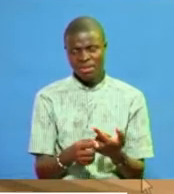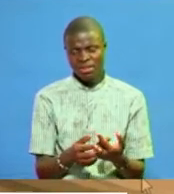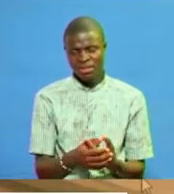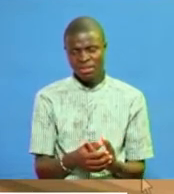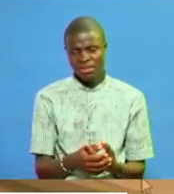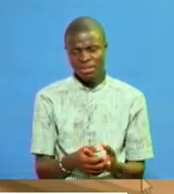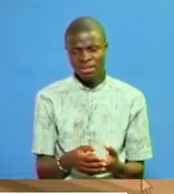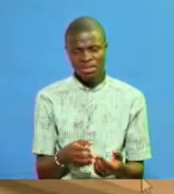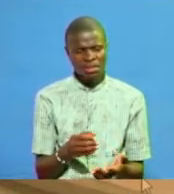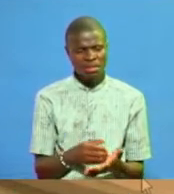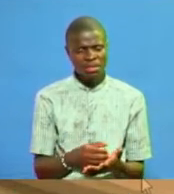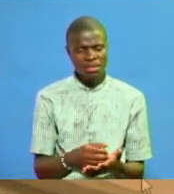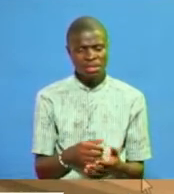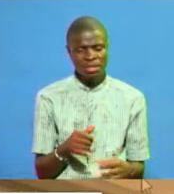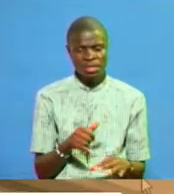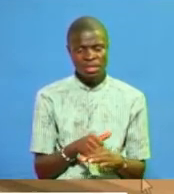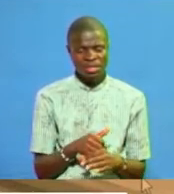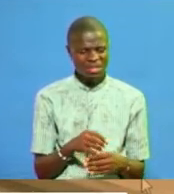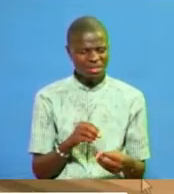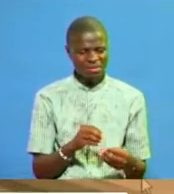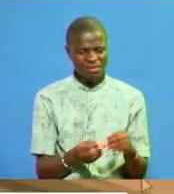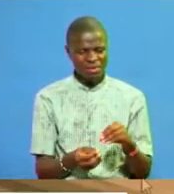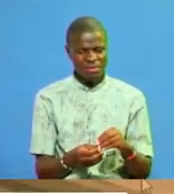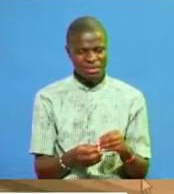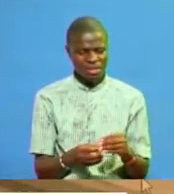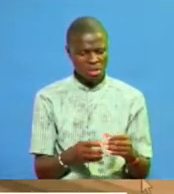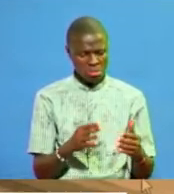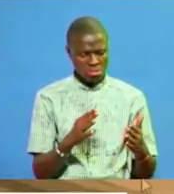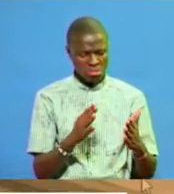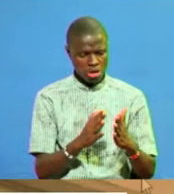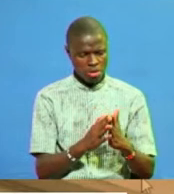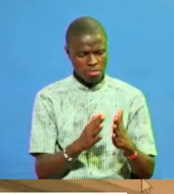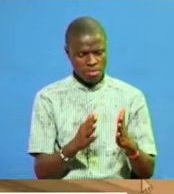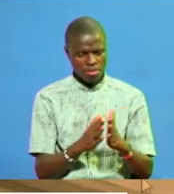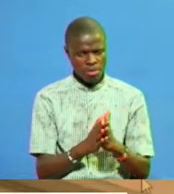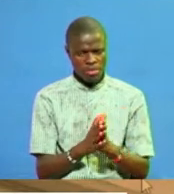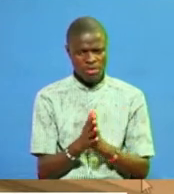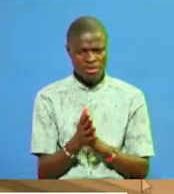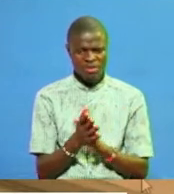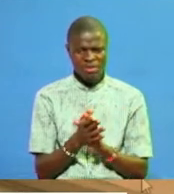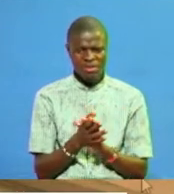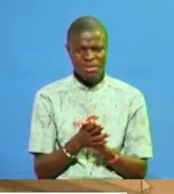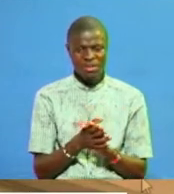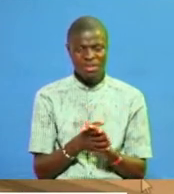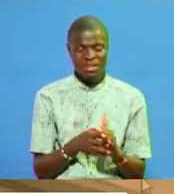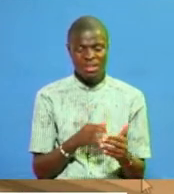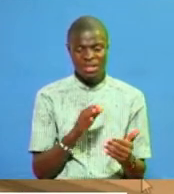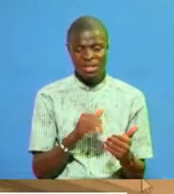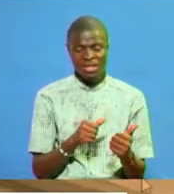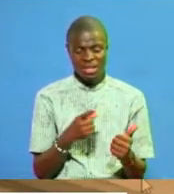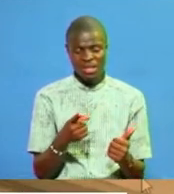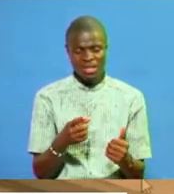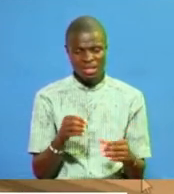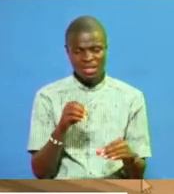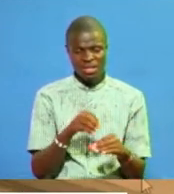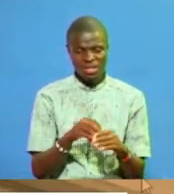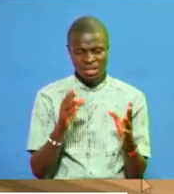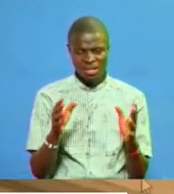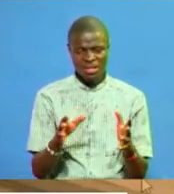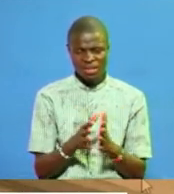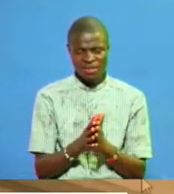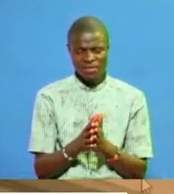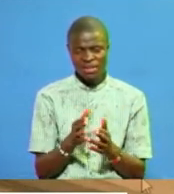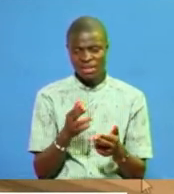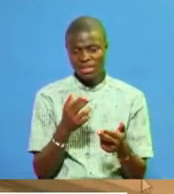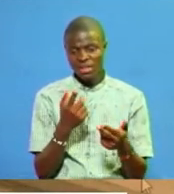it involves a common entity where investors put in their money, and then these investors will expect a